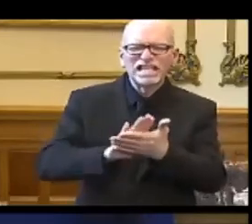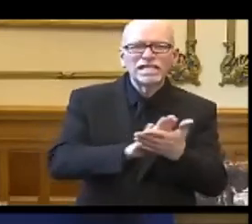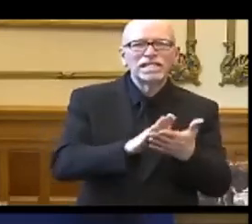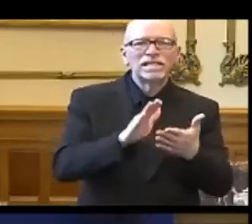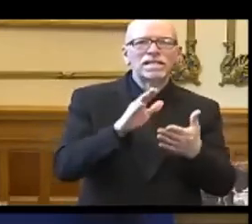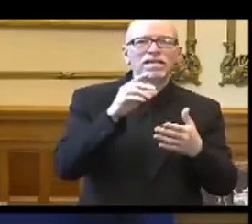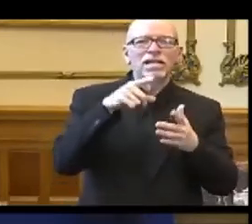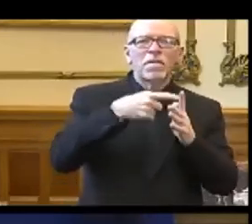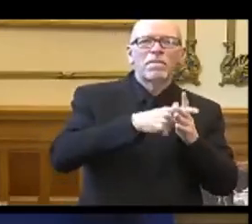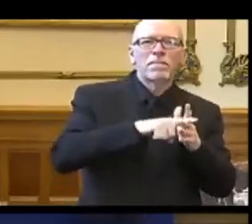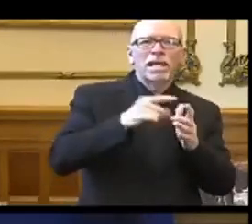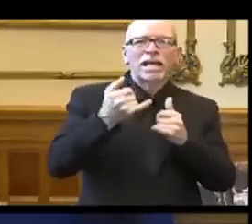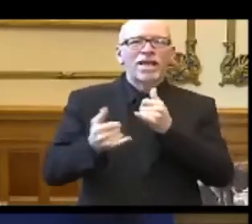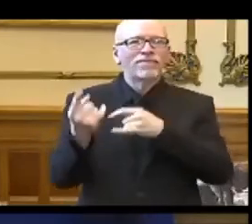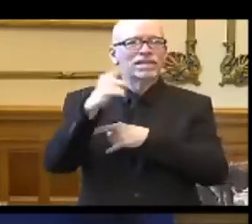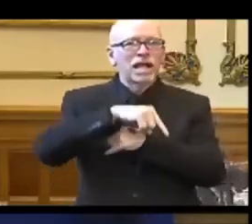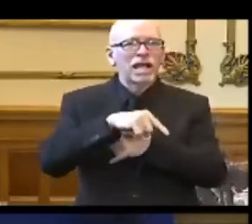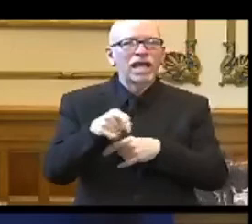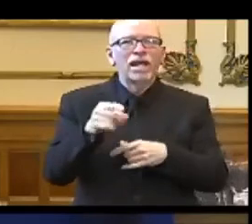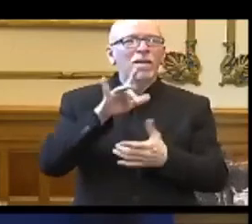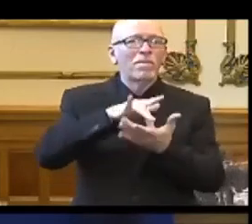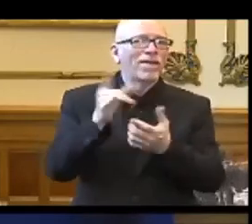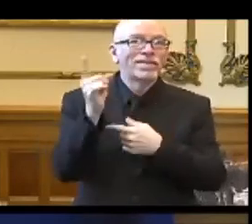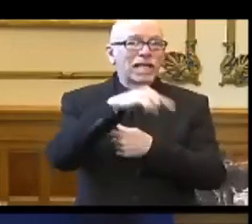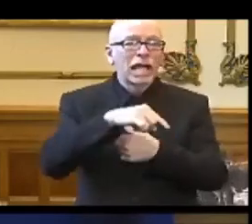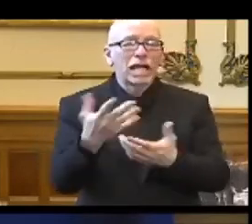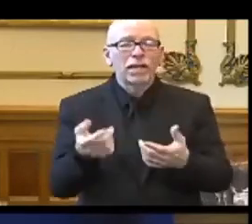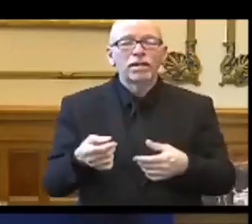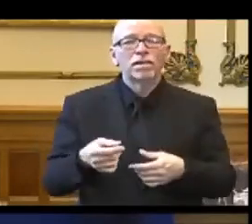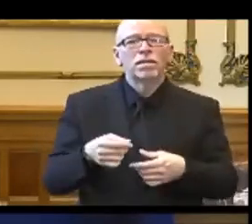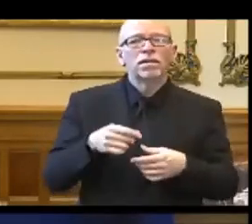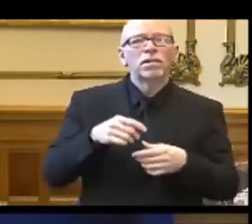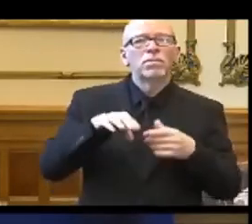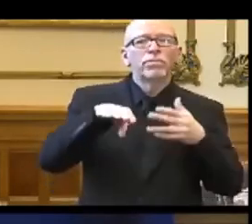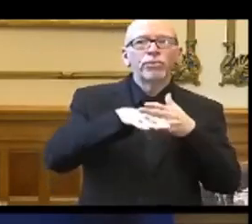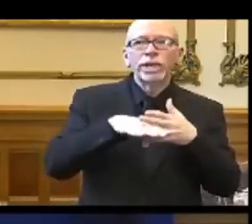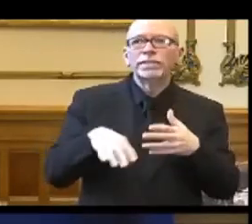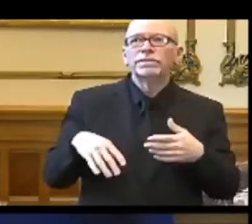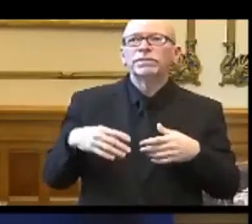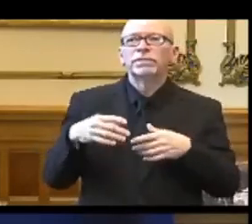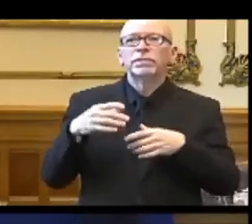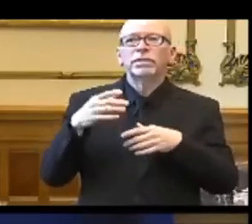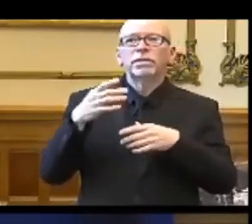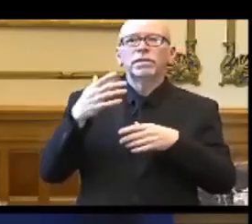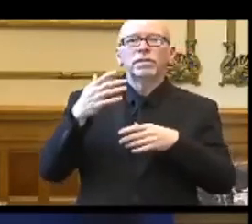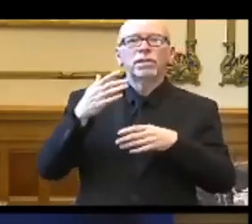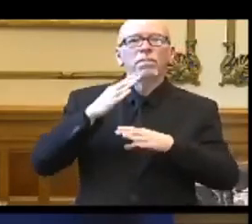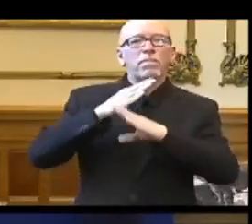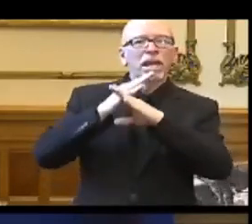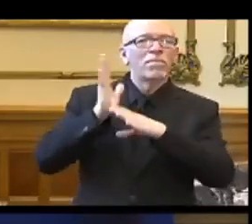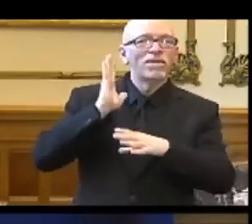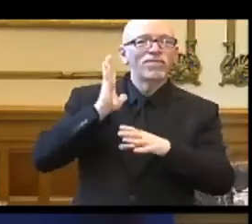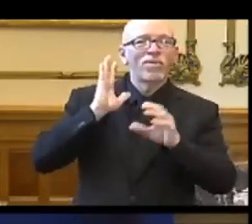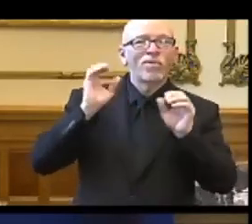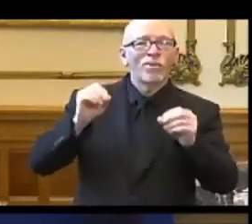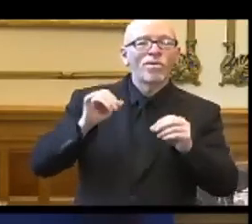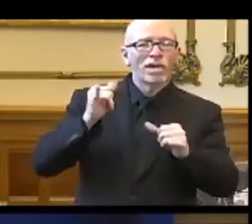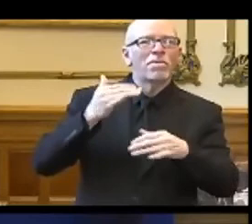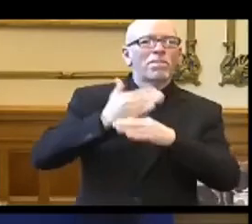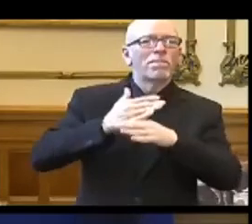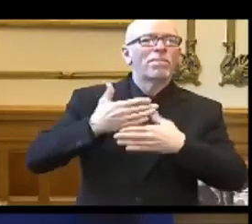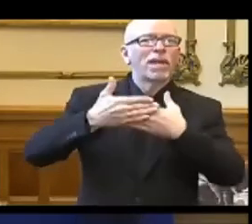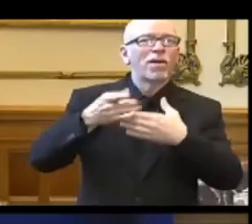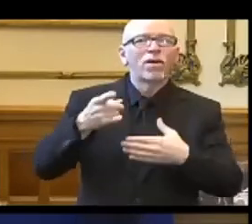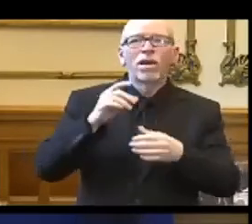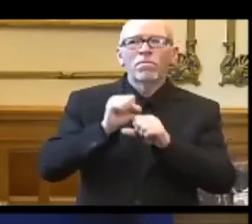and the end of the day, or the middle of the day, the breaks, the barriers that used to not be there, the washing